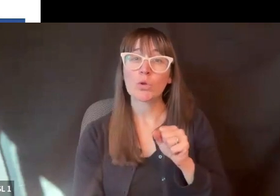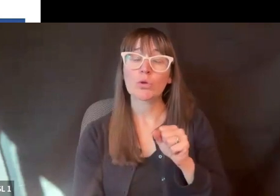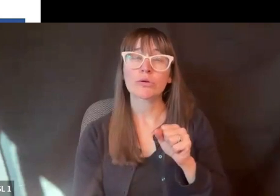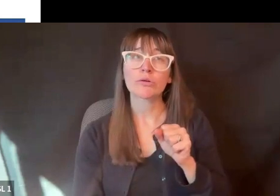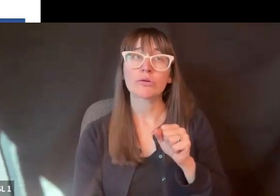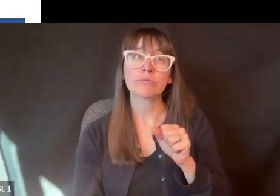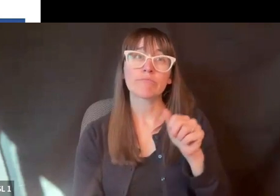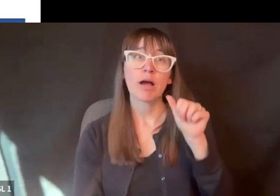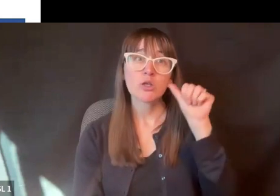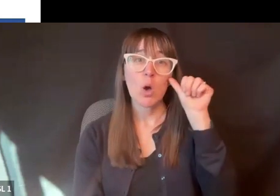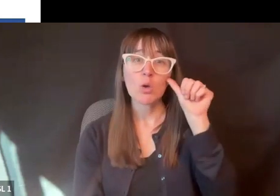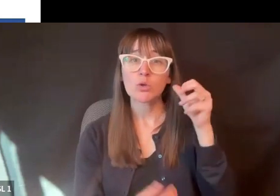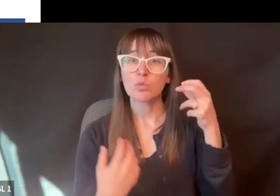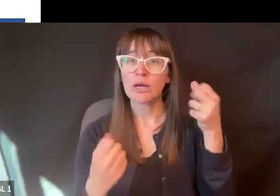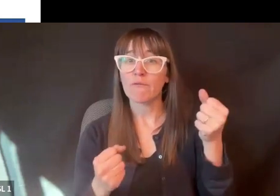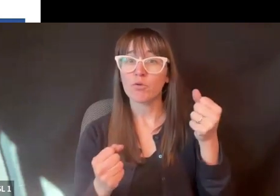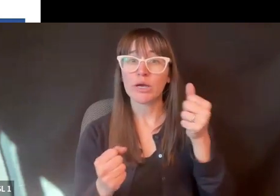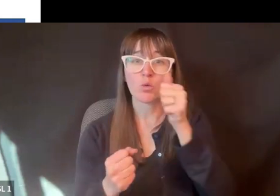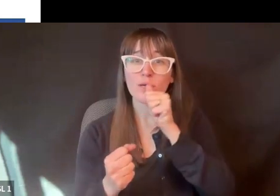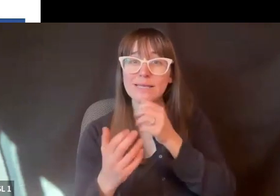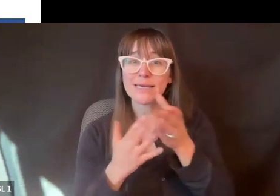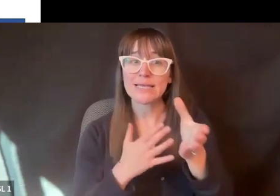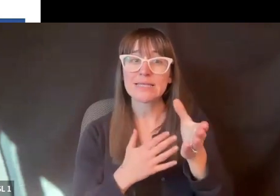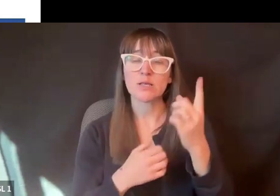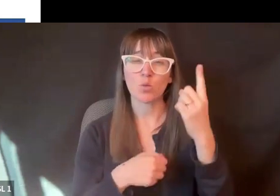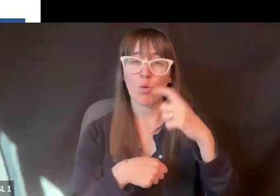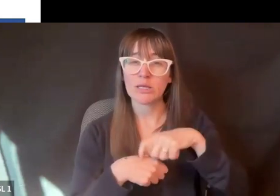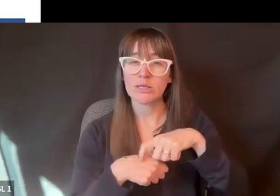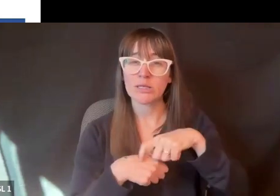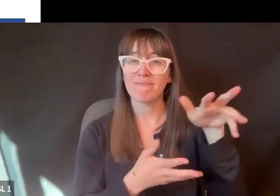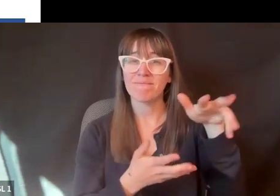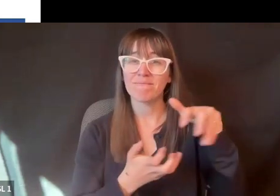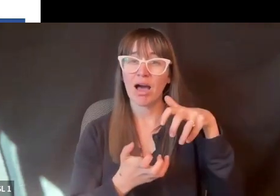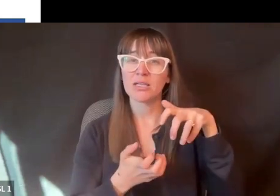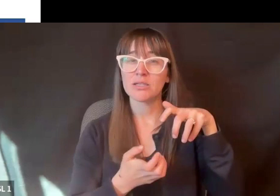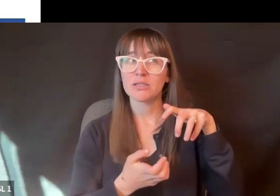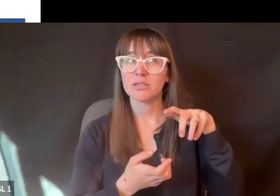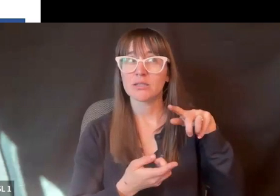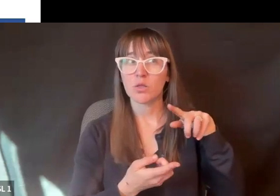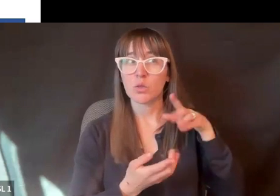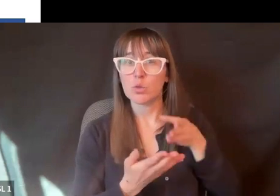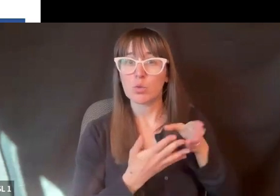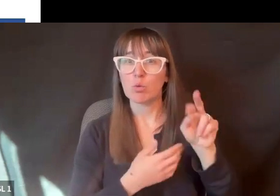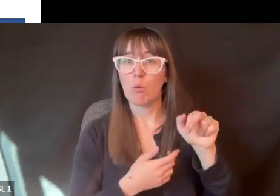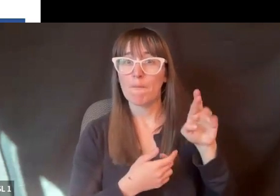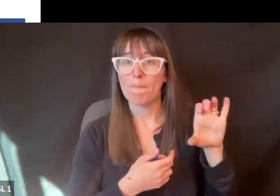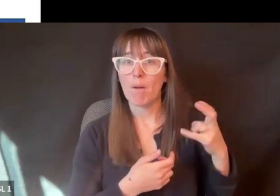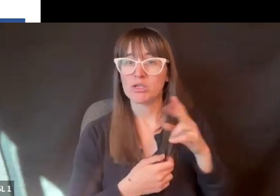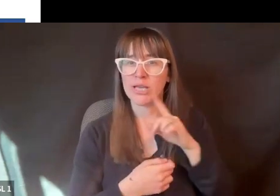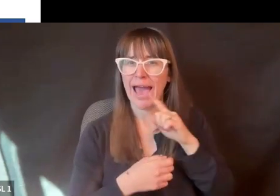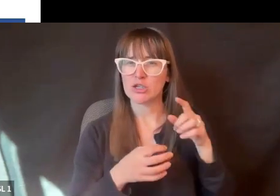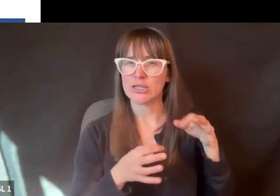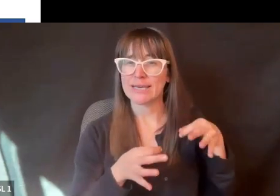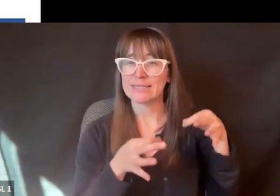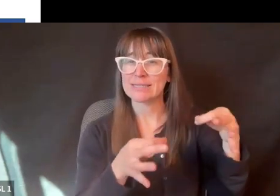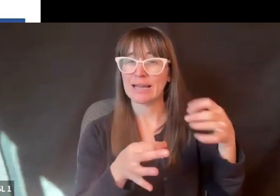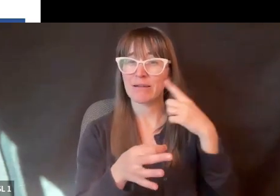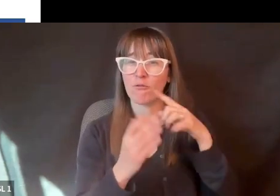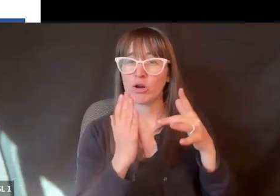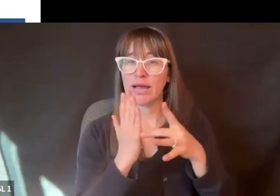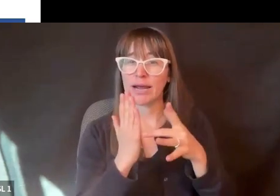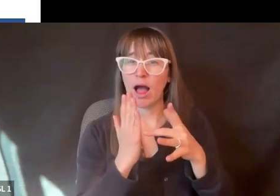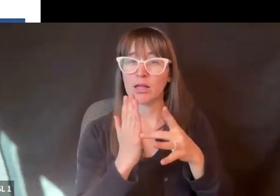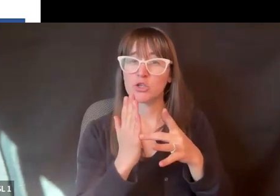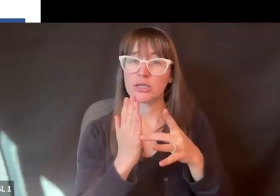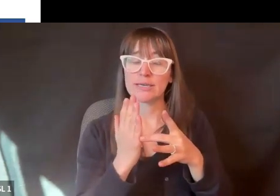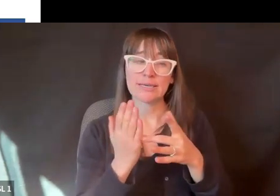adults recovery and resiliency. This was one-time funding available through March of this year. And actually, I think it was extended